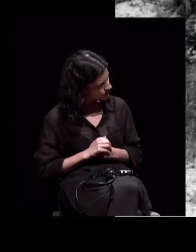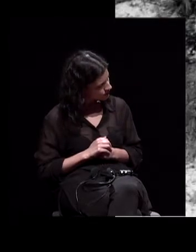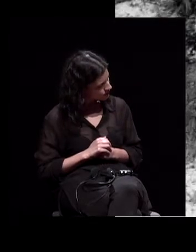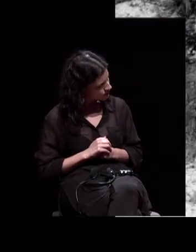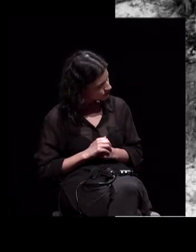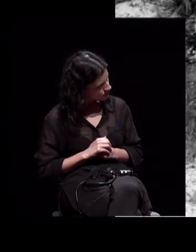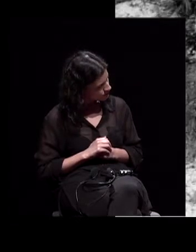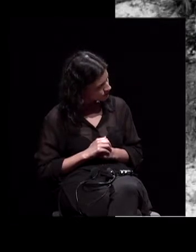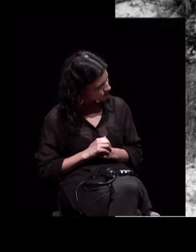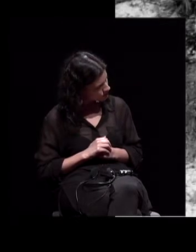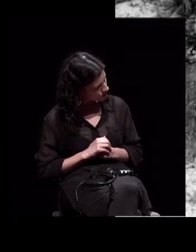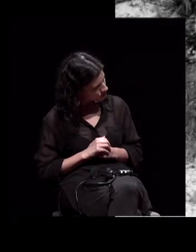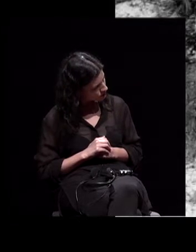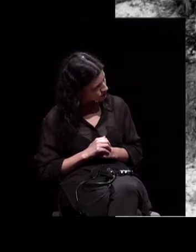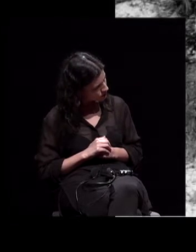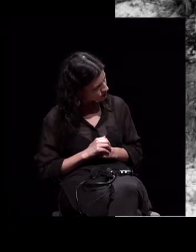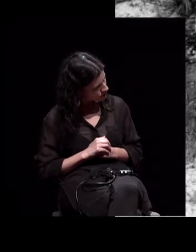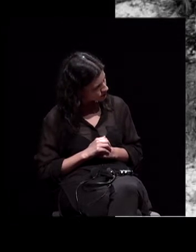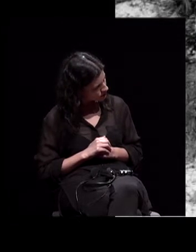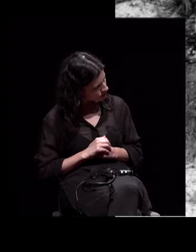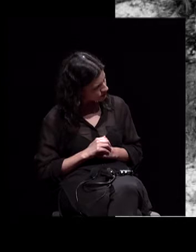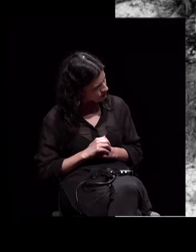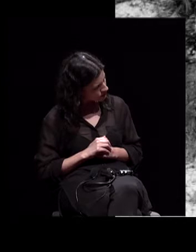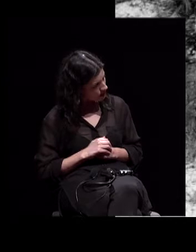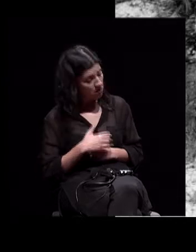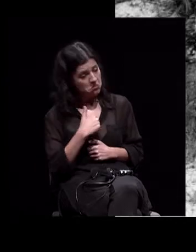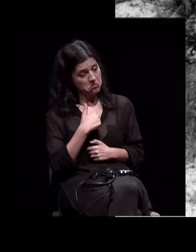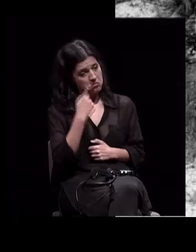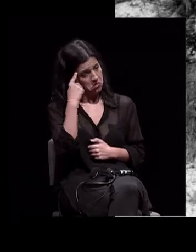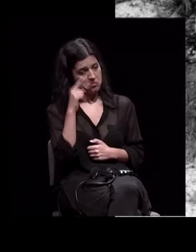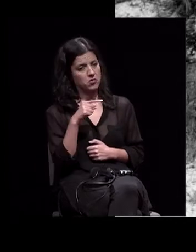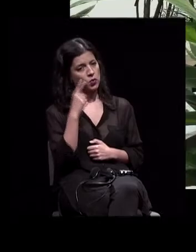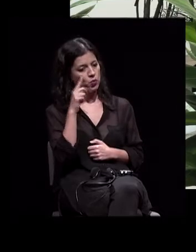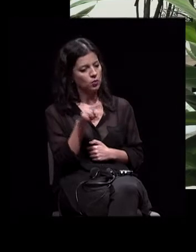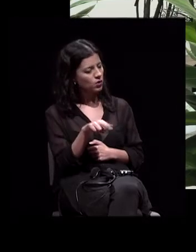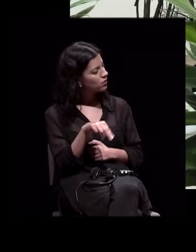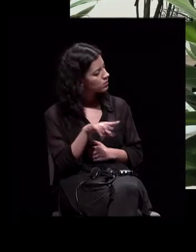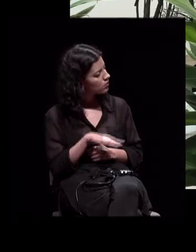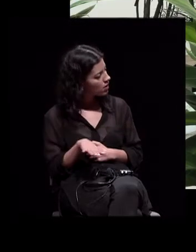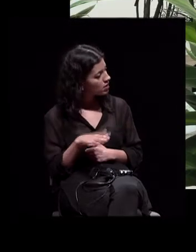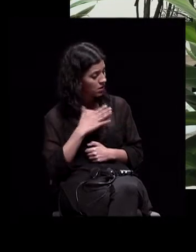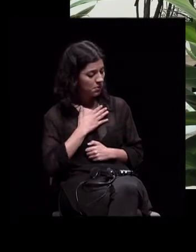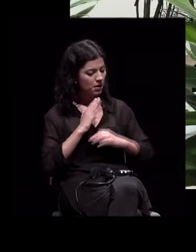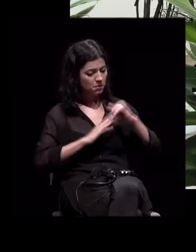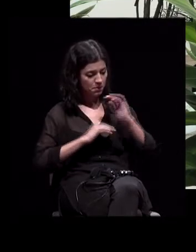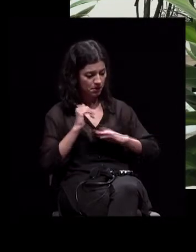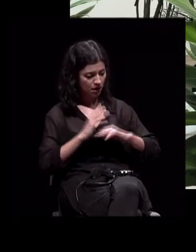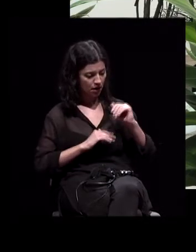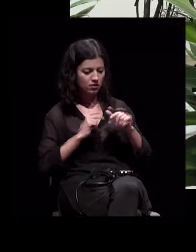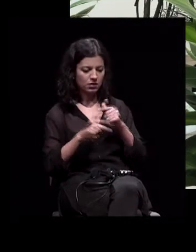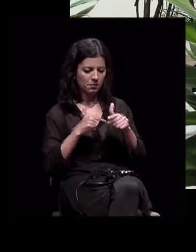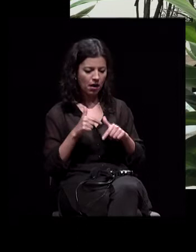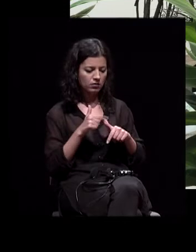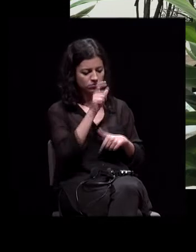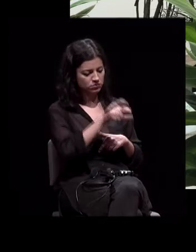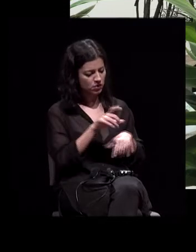Sí. Para mí nunca la idea fue, y nunca lo es, en general, en mi práctica como curadora,